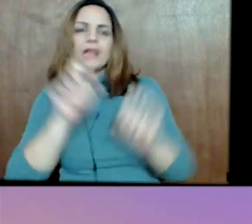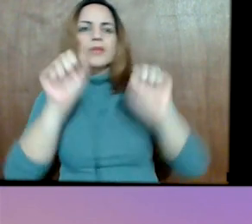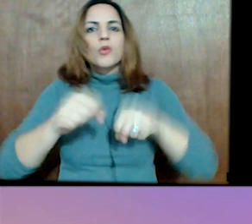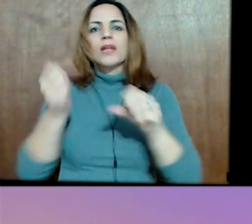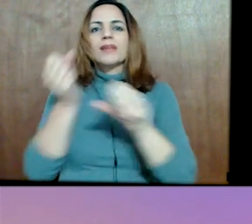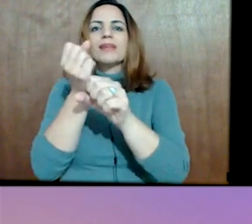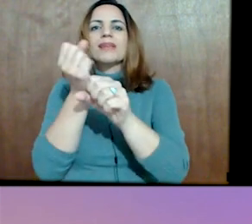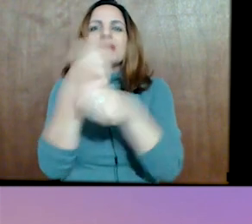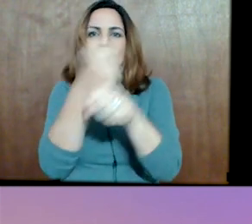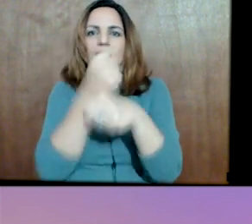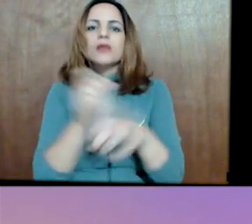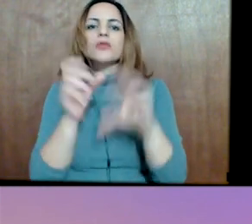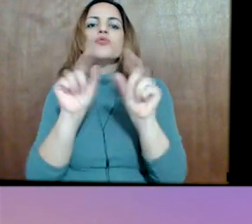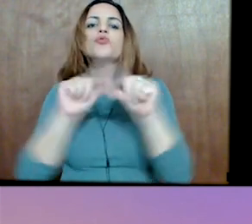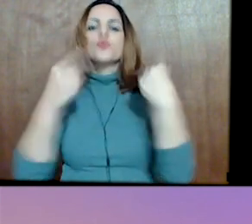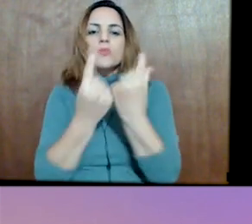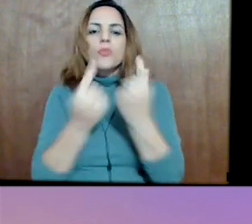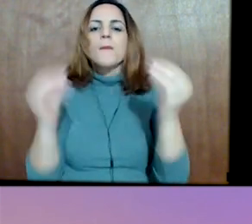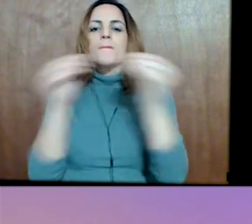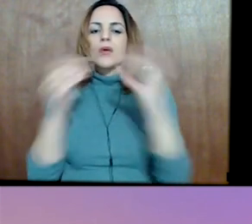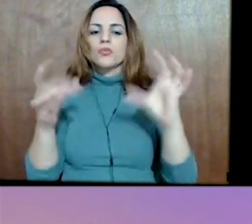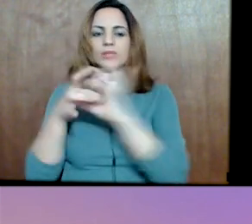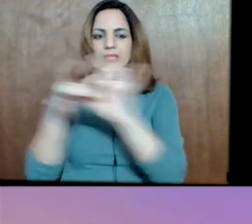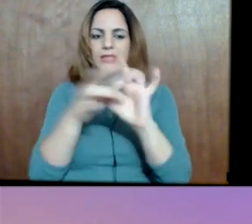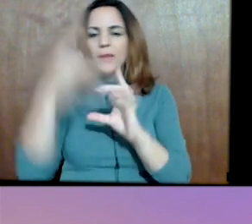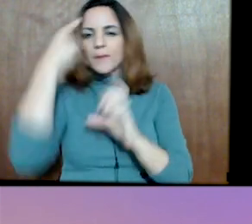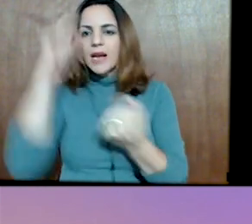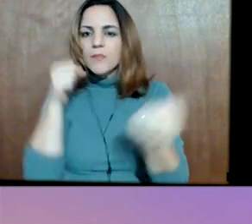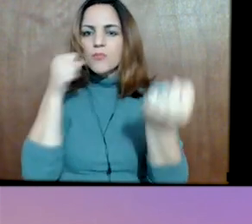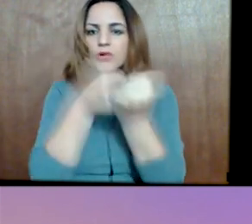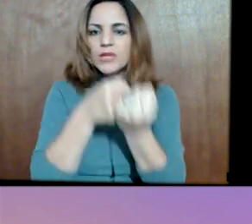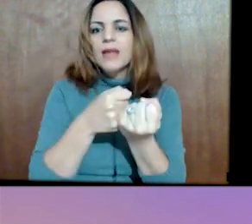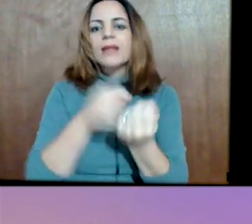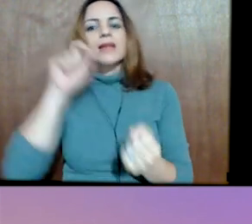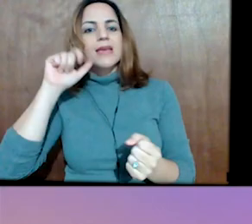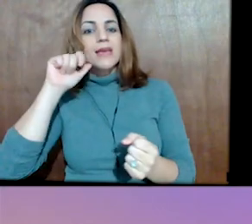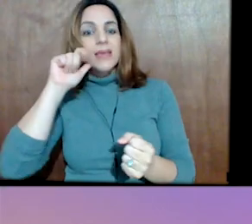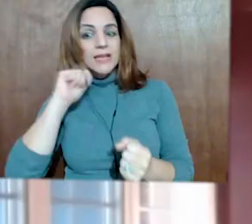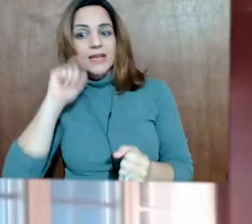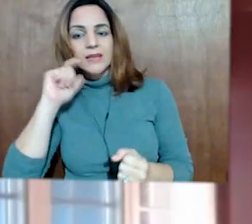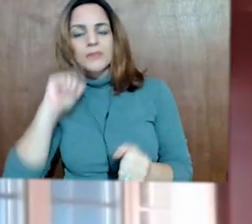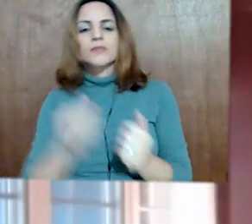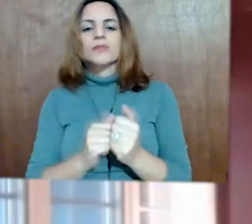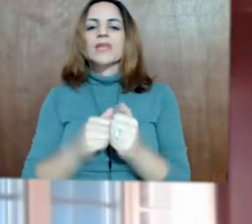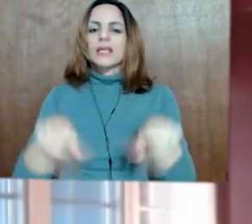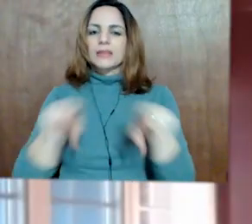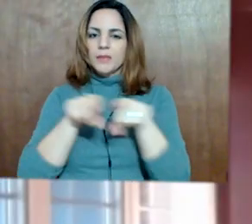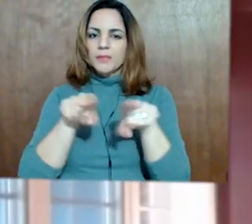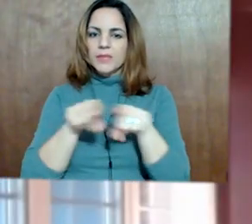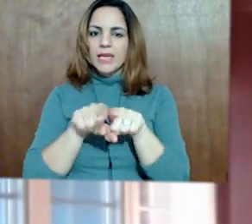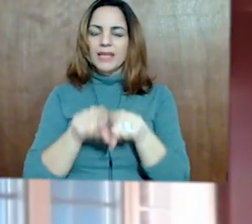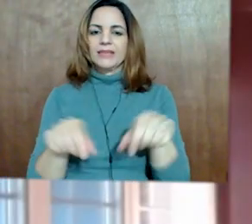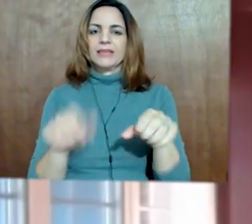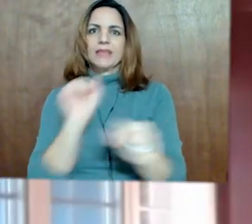and racial lines. There was Mohammed Kenyatta of the Black United Front in Philadelphia, who we worked closely with. And there was